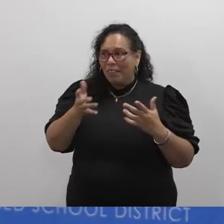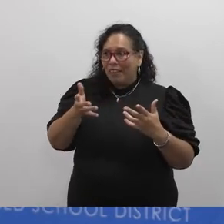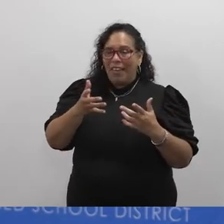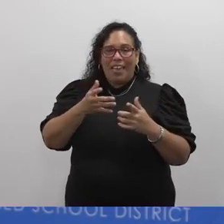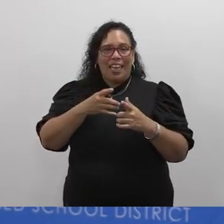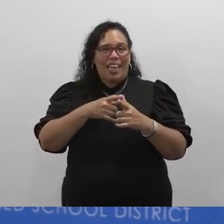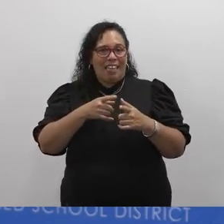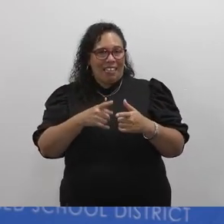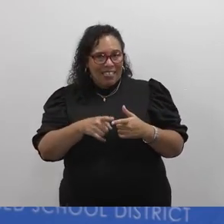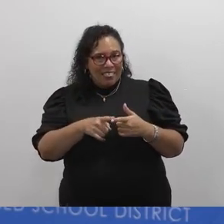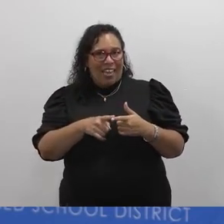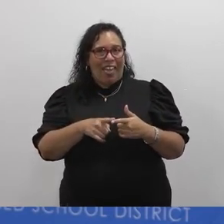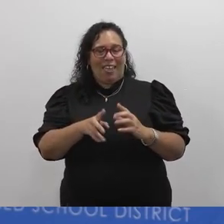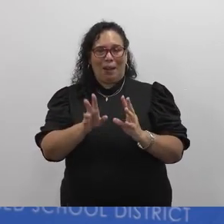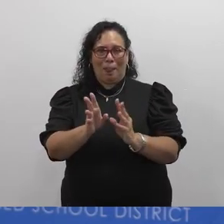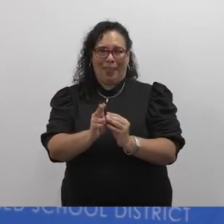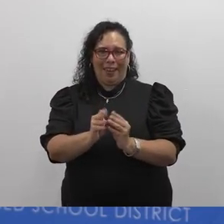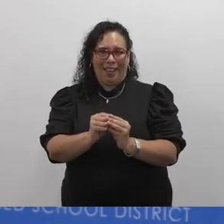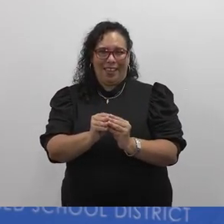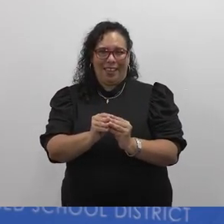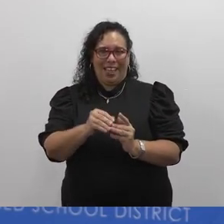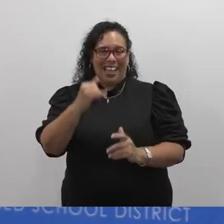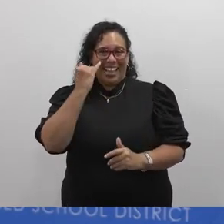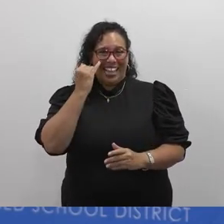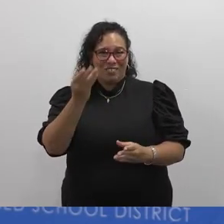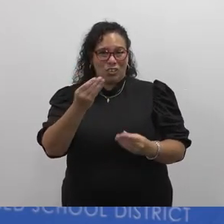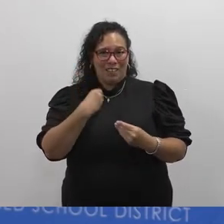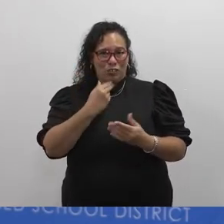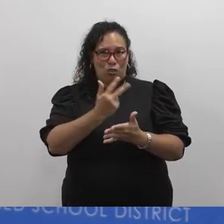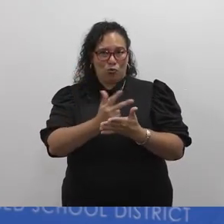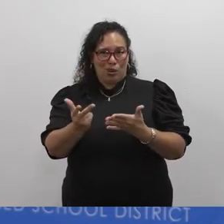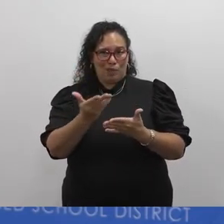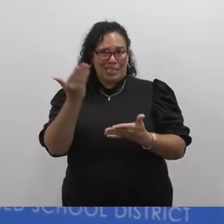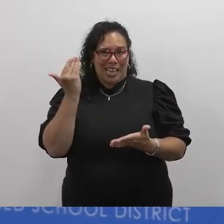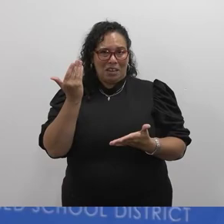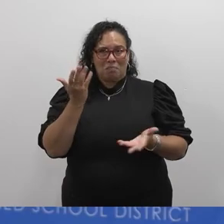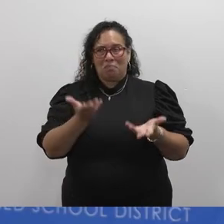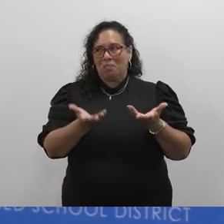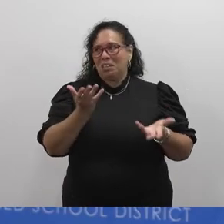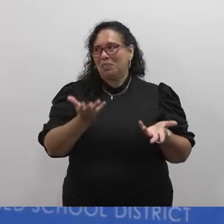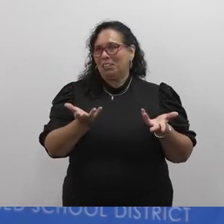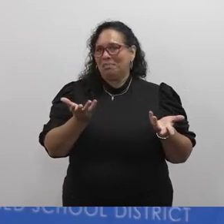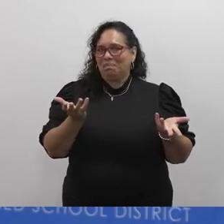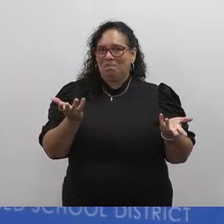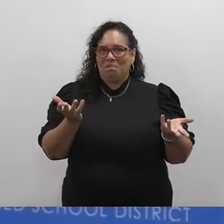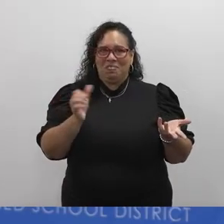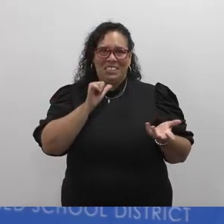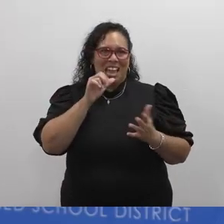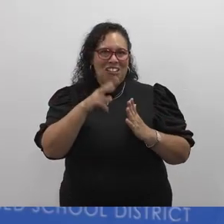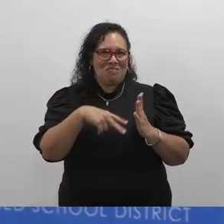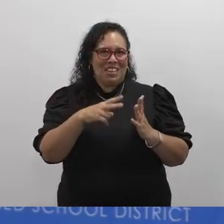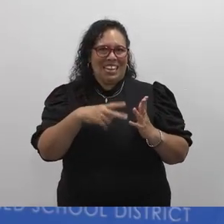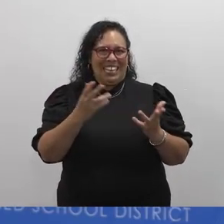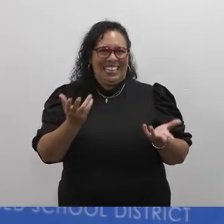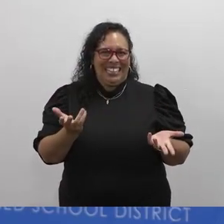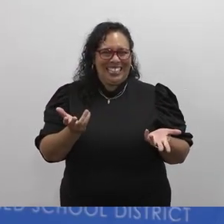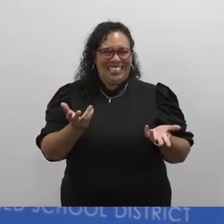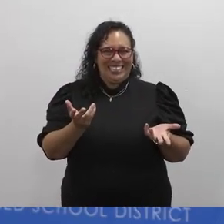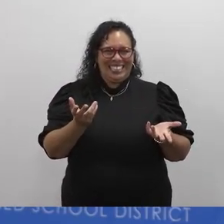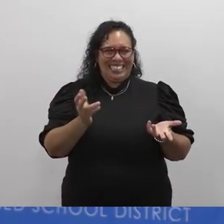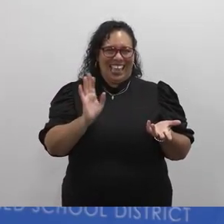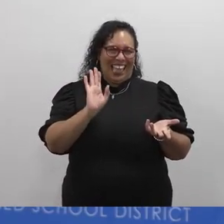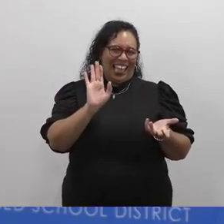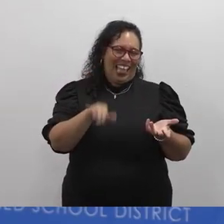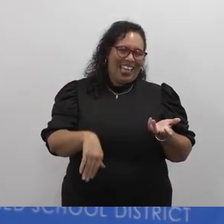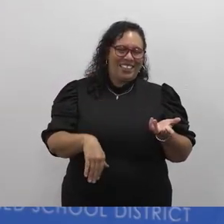time it's useful to us, because if you give it to us 3 weeks ahead of time, we may not read it thinking, oh, meeting isn't